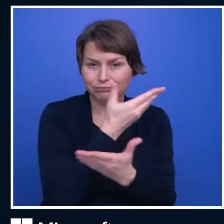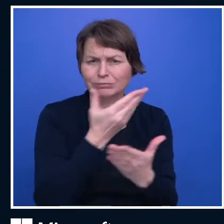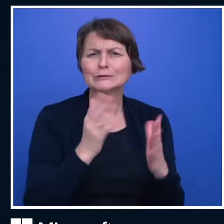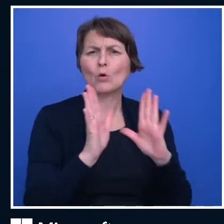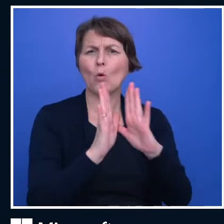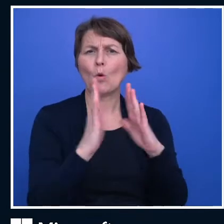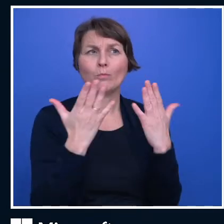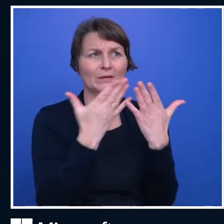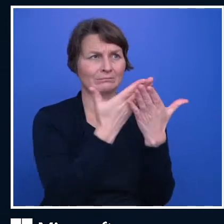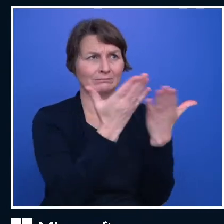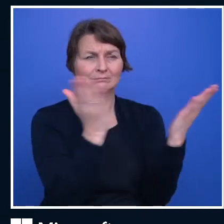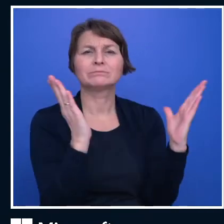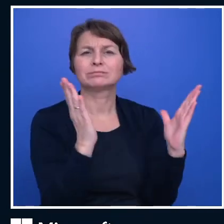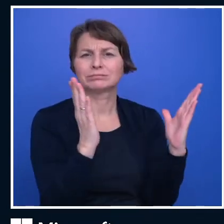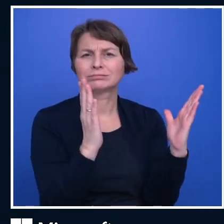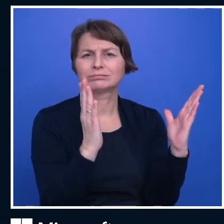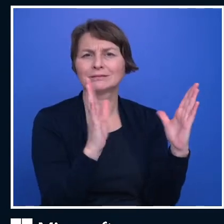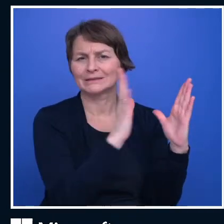be using.